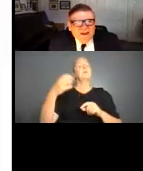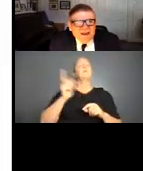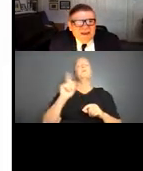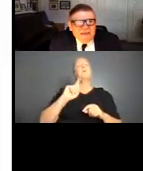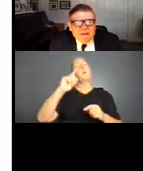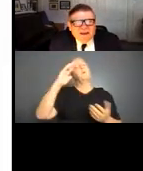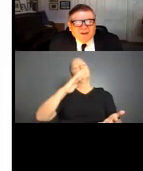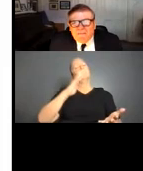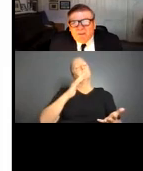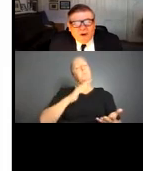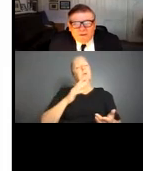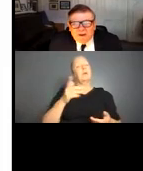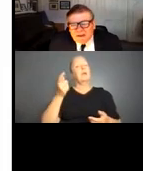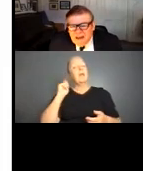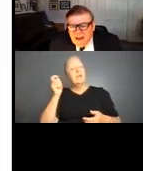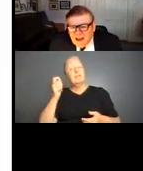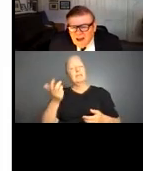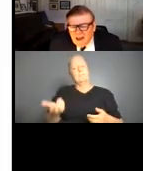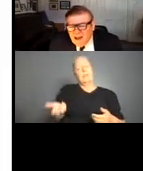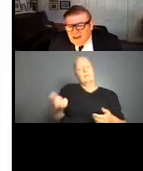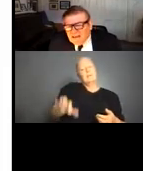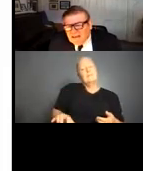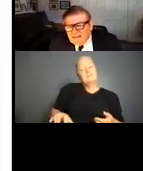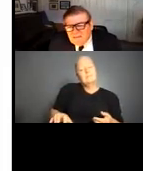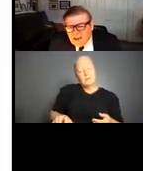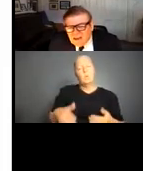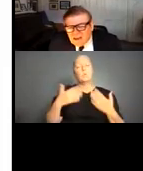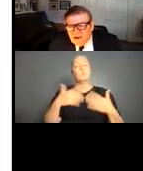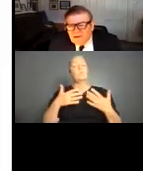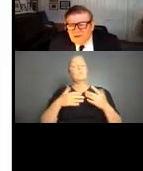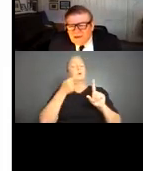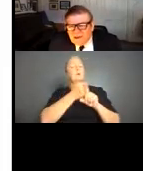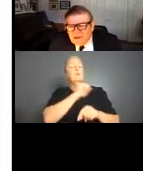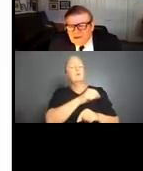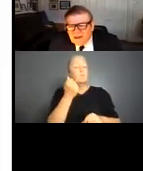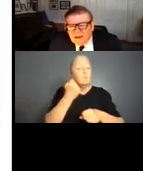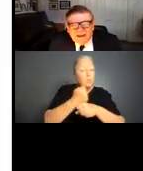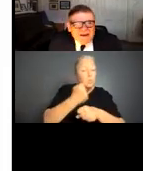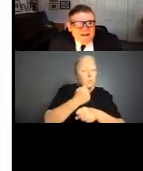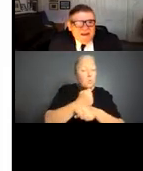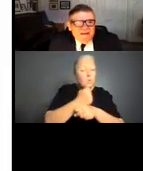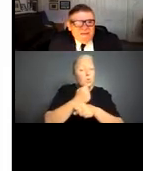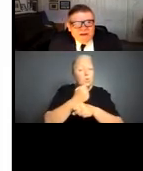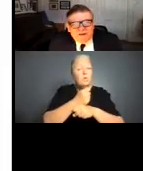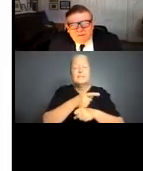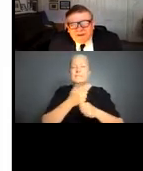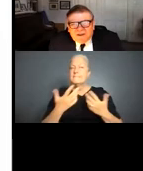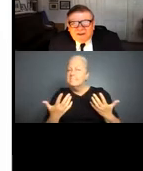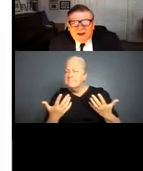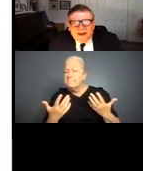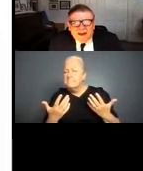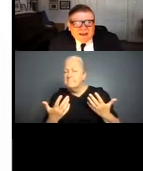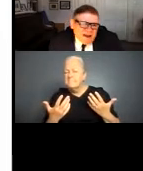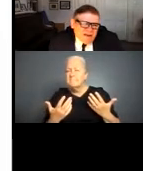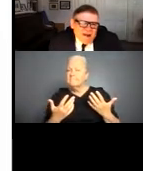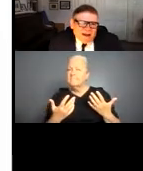And this is the impact on employment that shows that many respondents